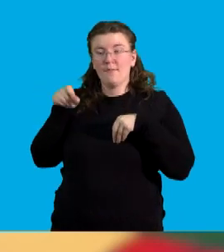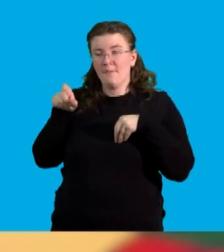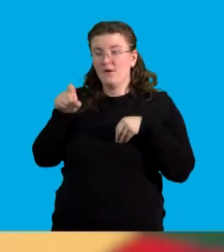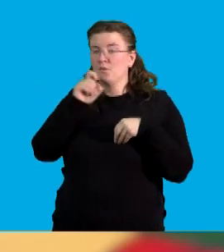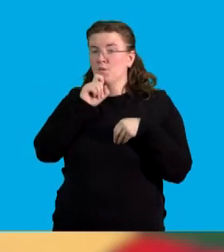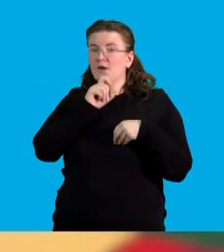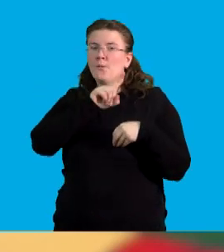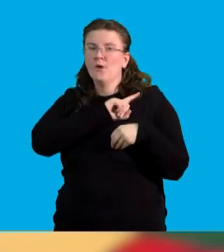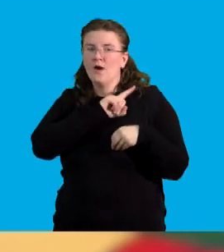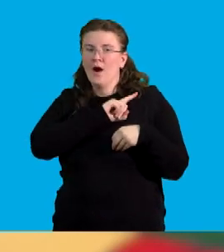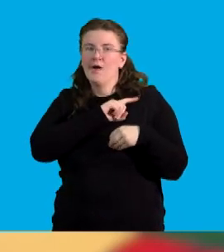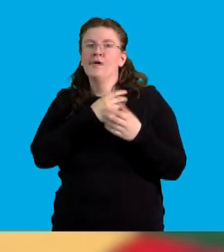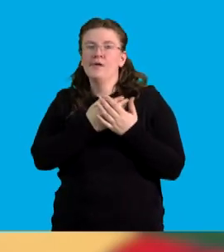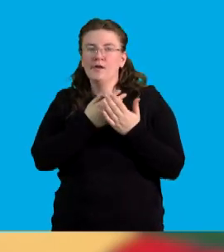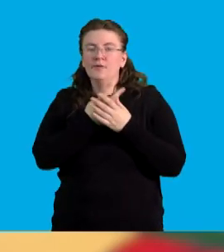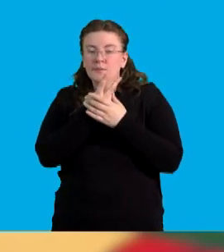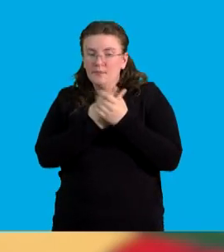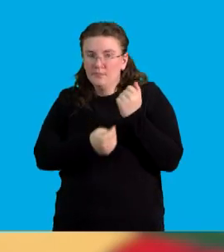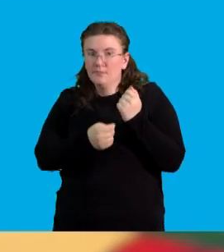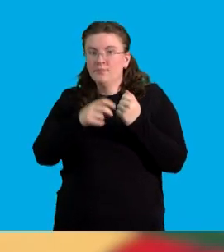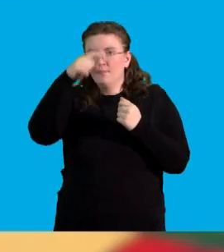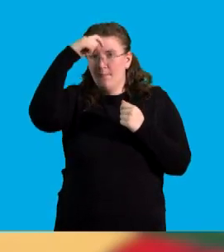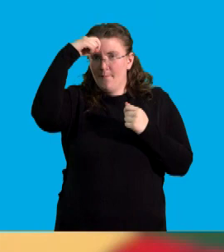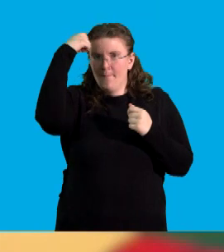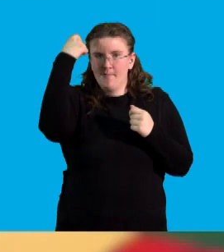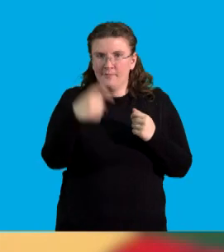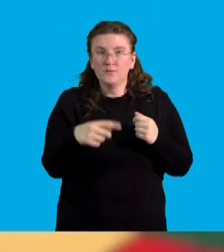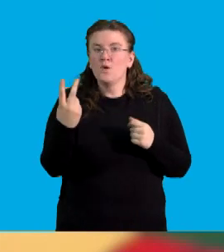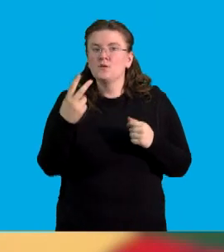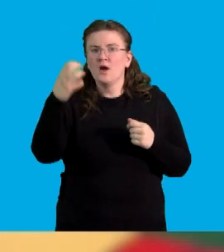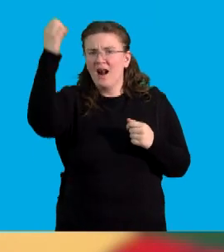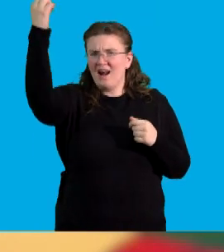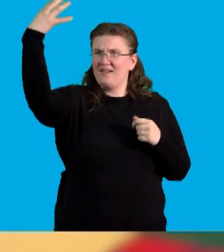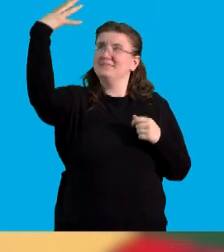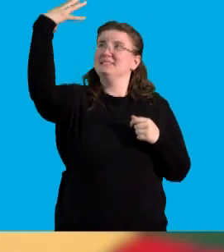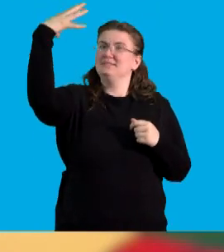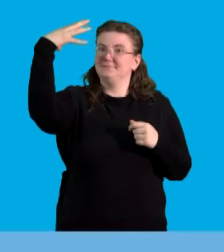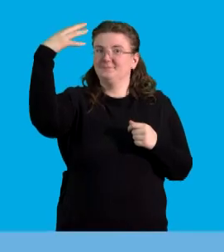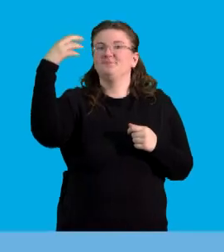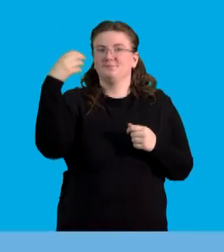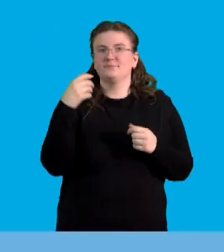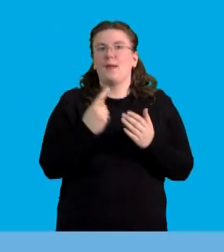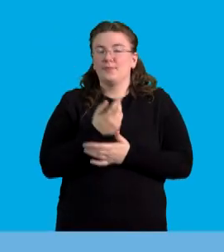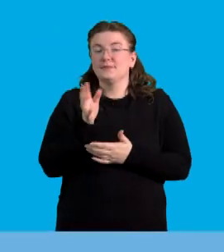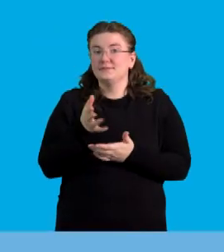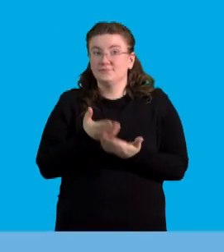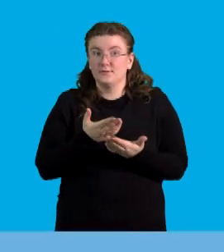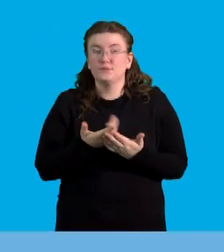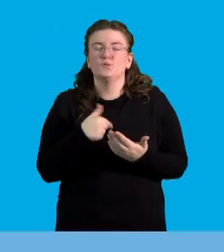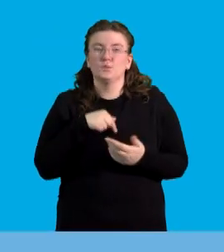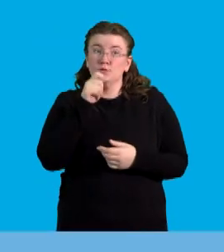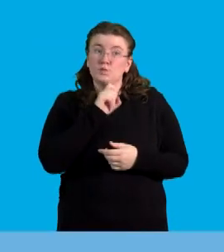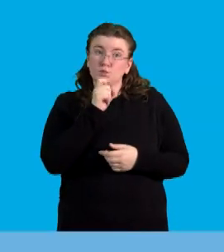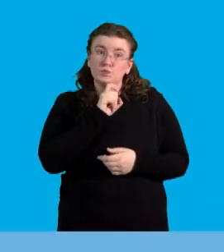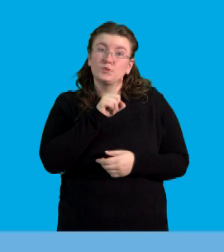because they can generate heat and light. So we are using the conductors with a high resistance because